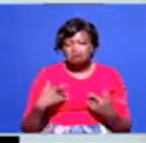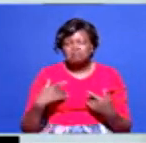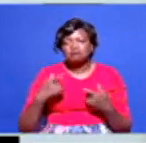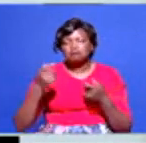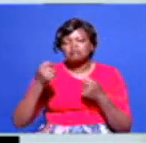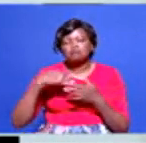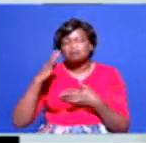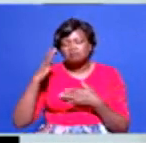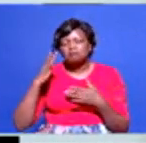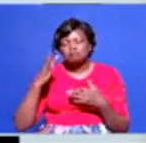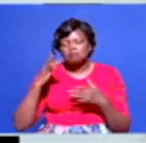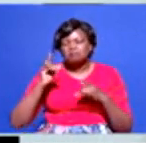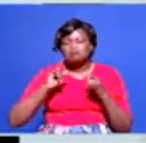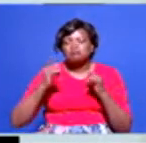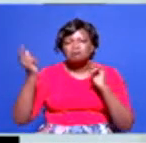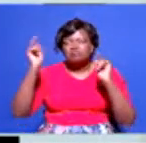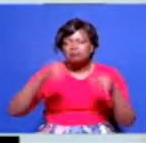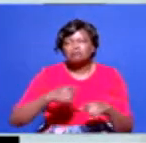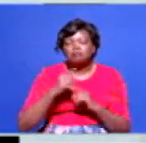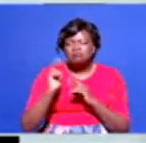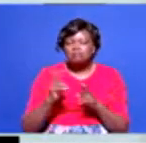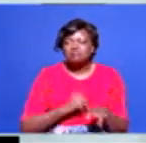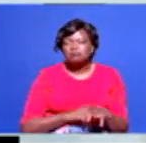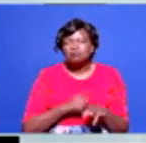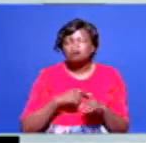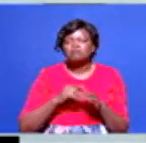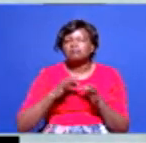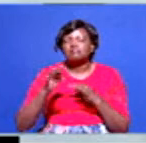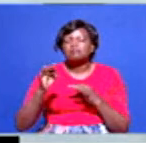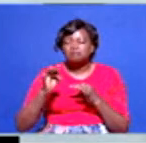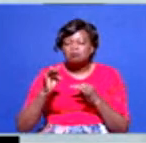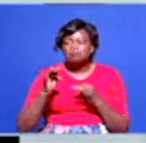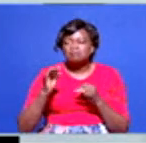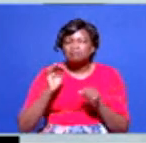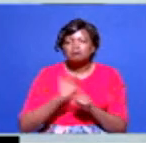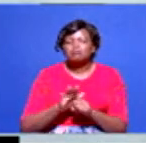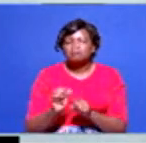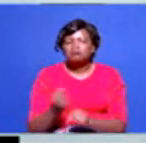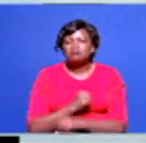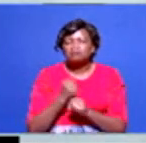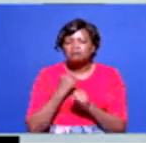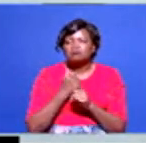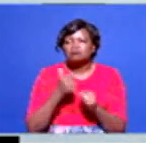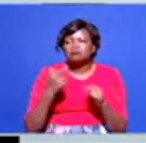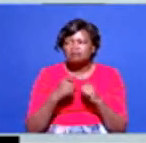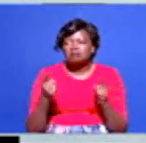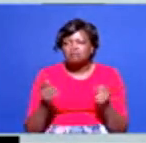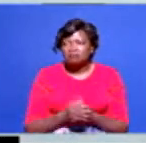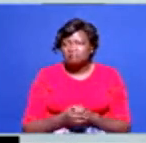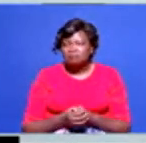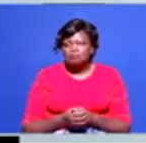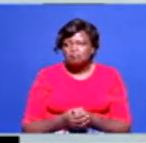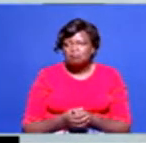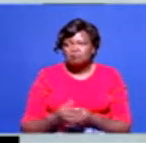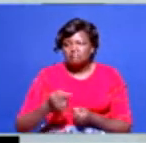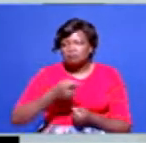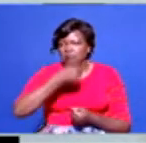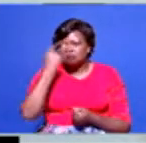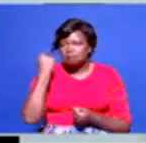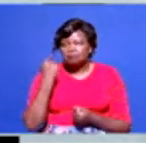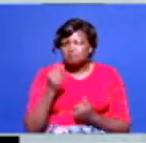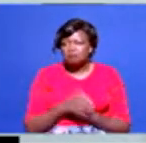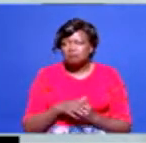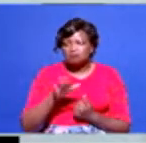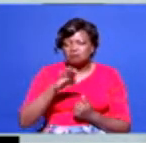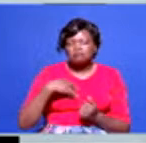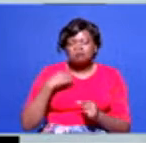to come. Because normally when we have the long distance, most of them, they cannot do well. But the sprints, because of high altitude, they do well.